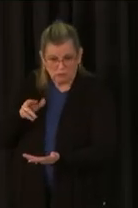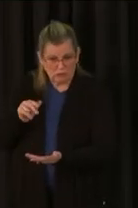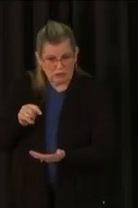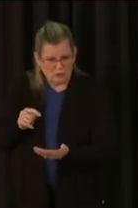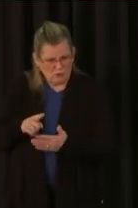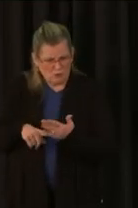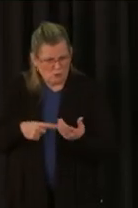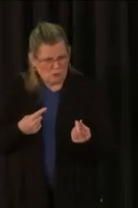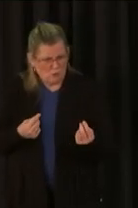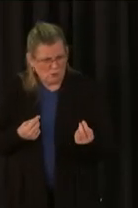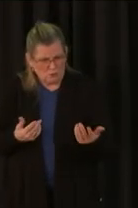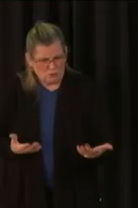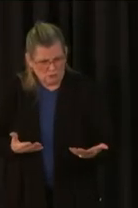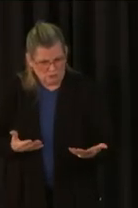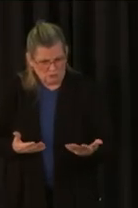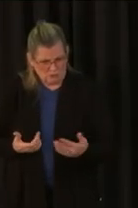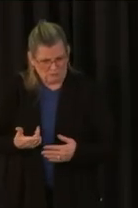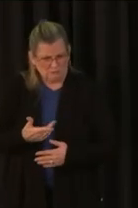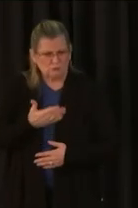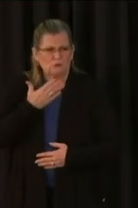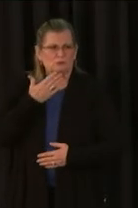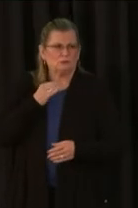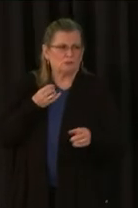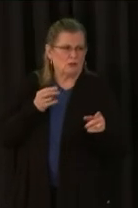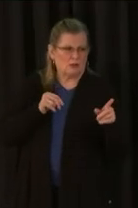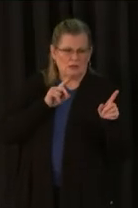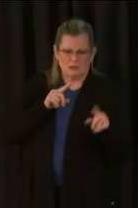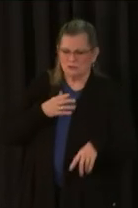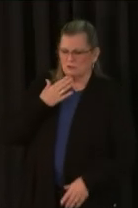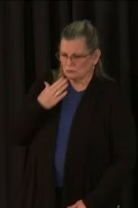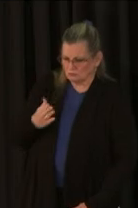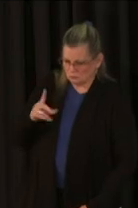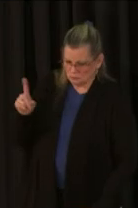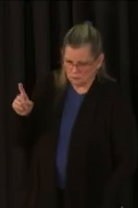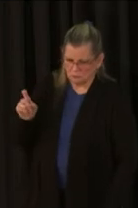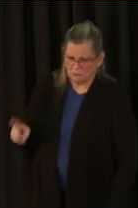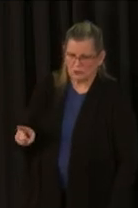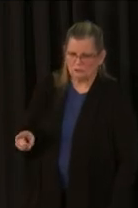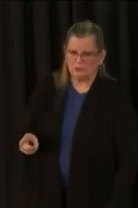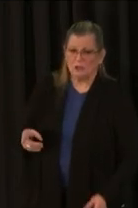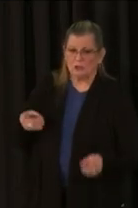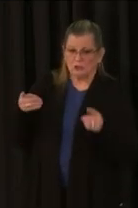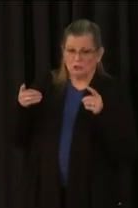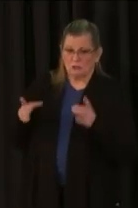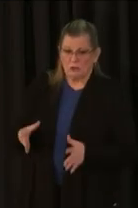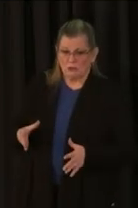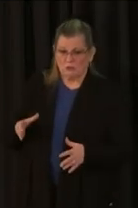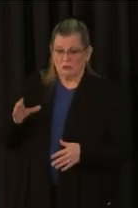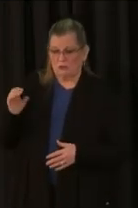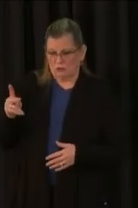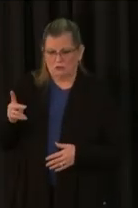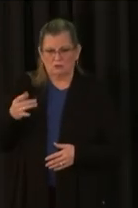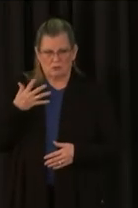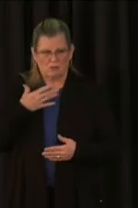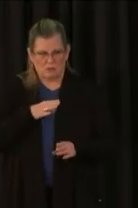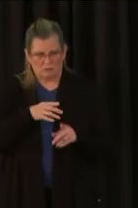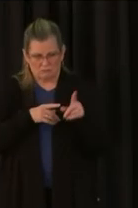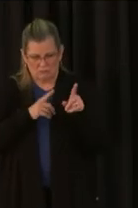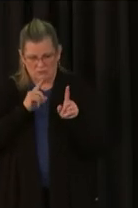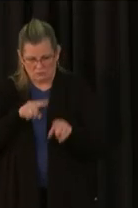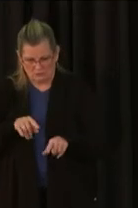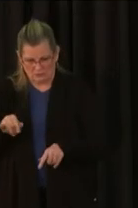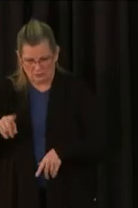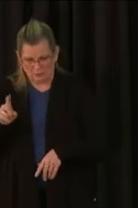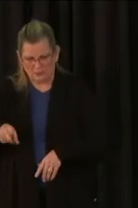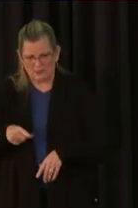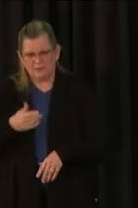as we were formulating this program, we've actually did talk and use that same phrase of hibernate. So